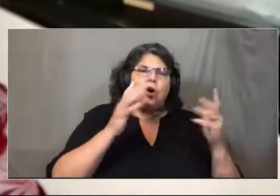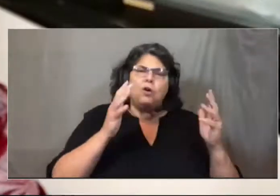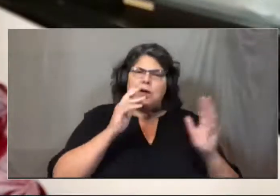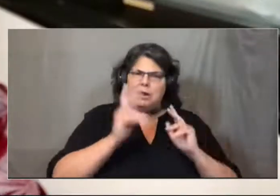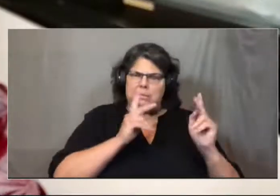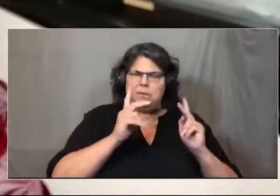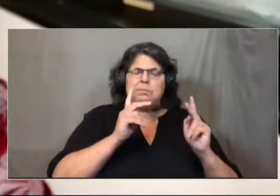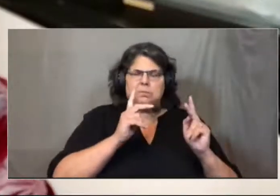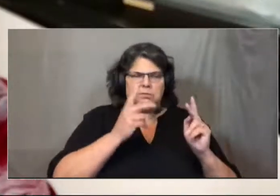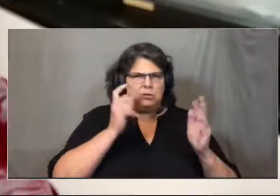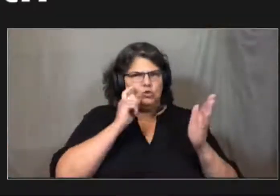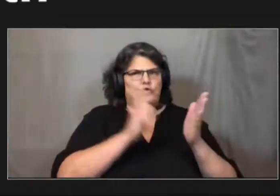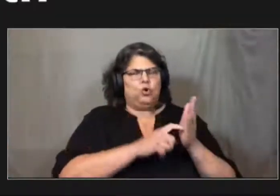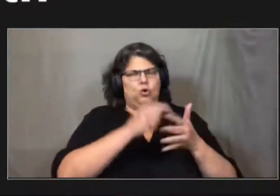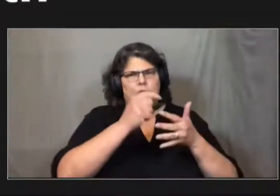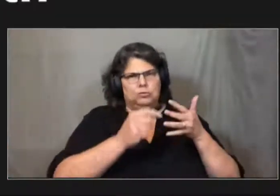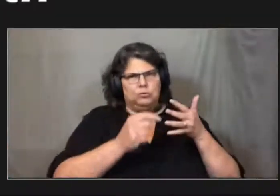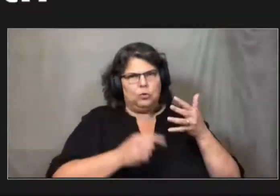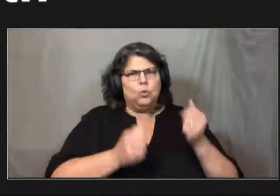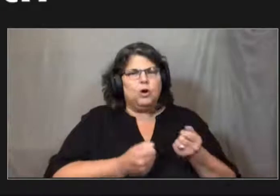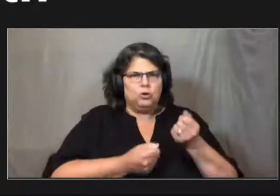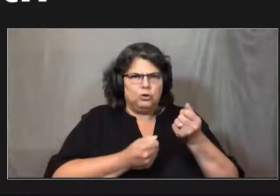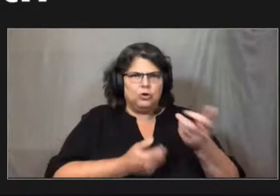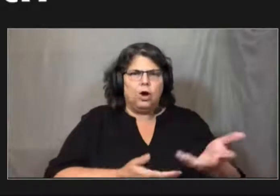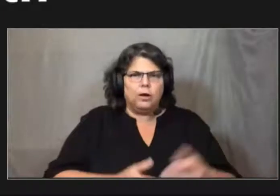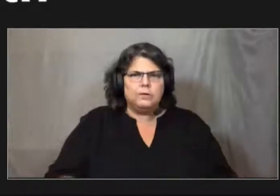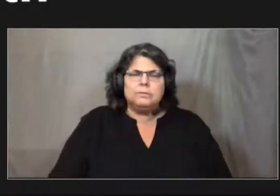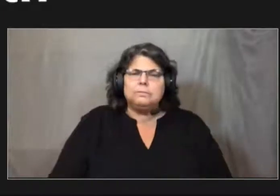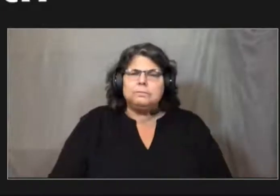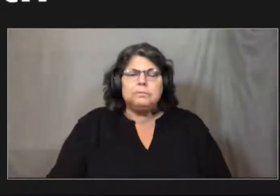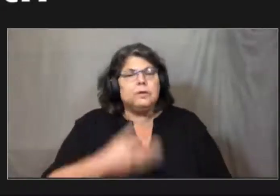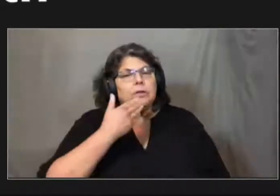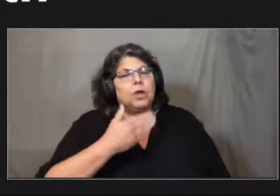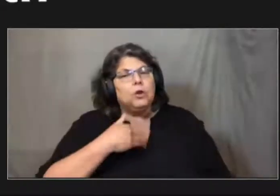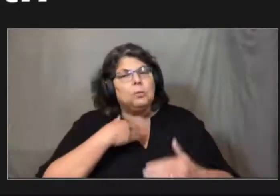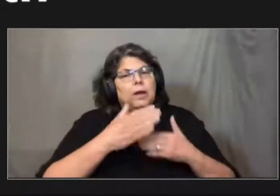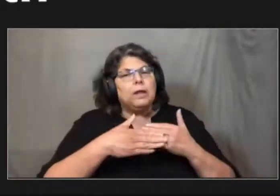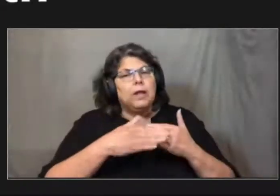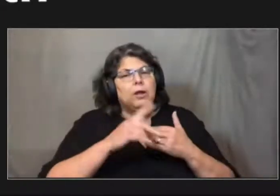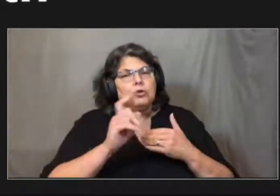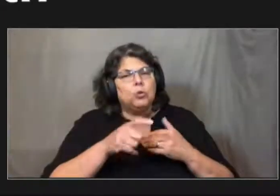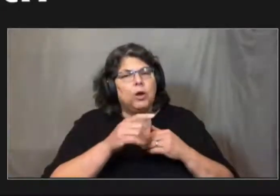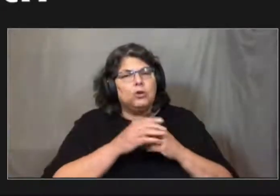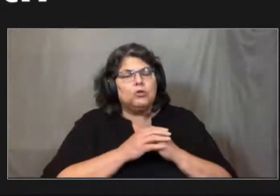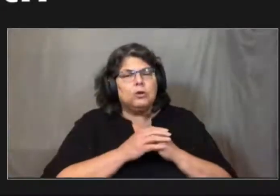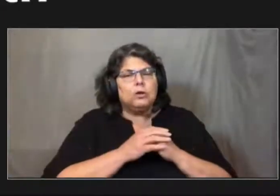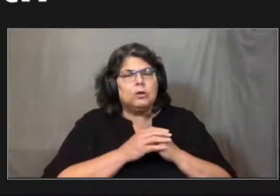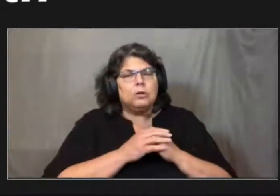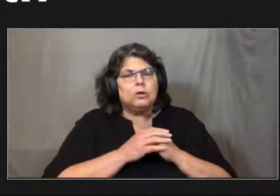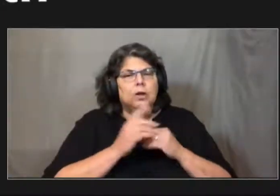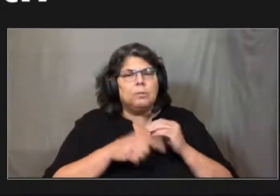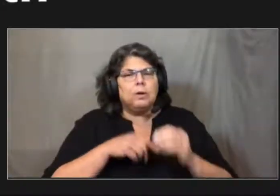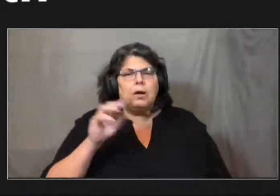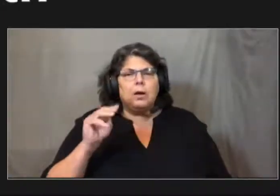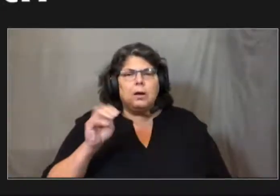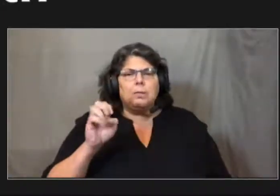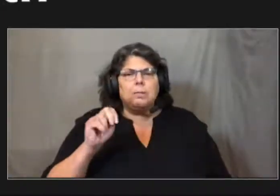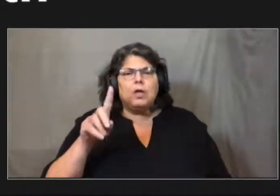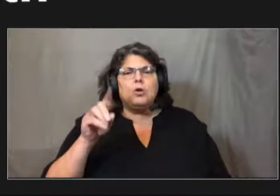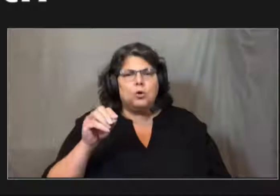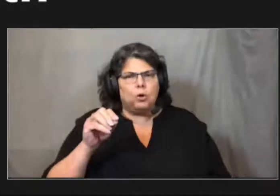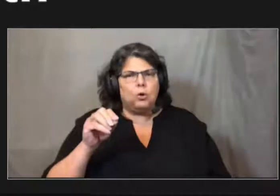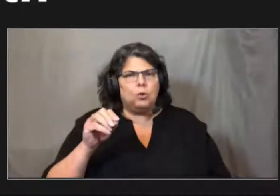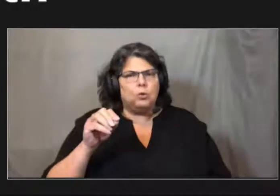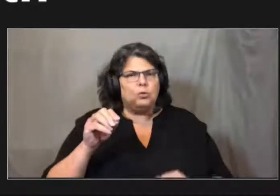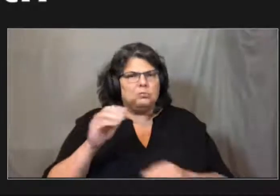minds. Okay, thank you. And my next question is about a Mendocino County resident who showed